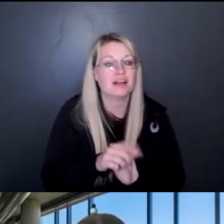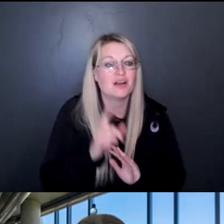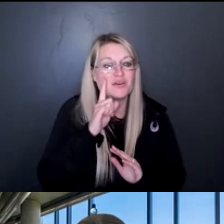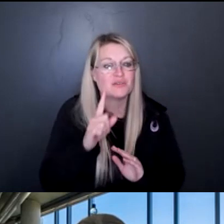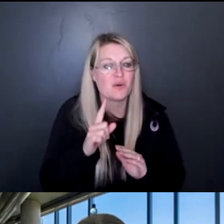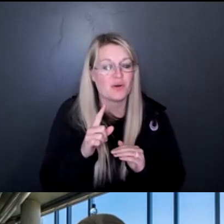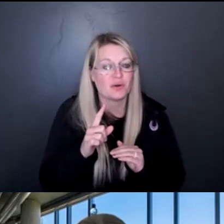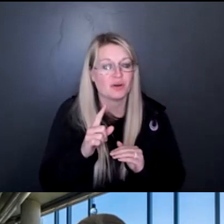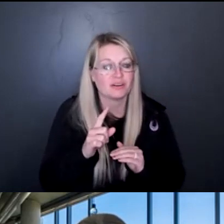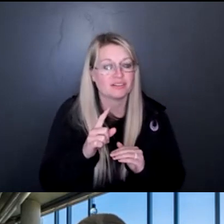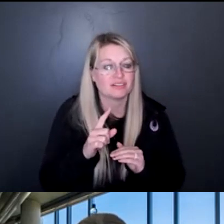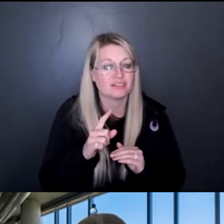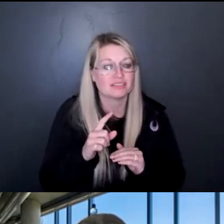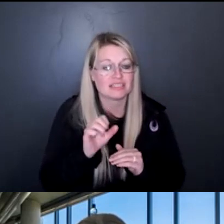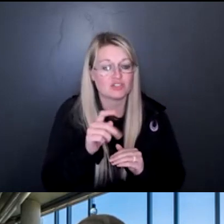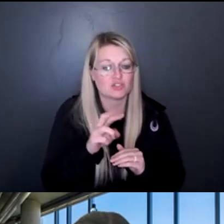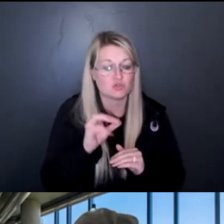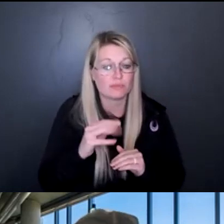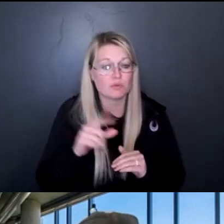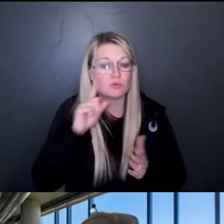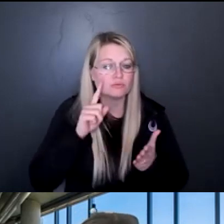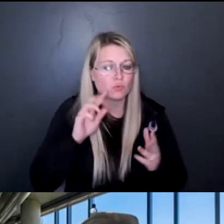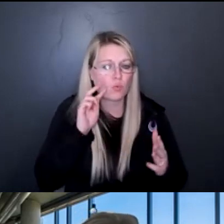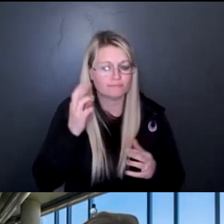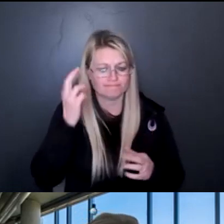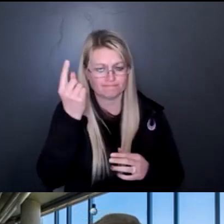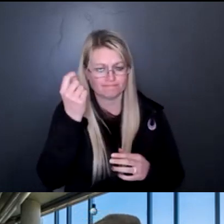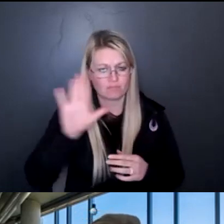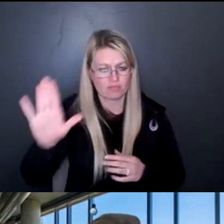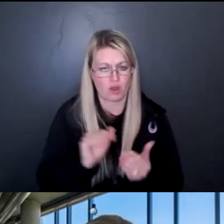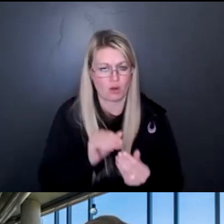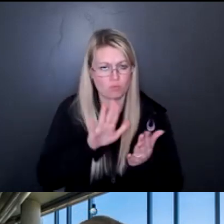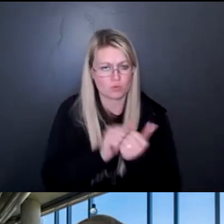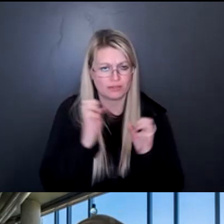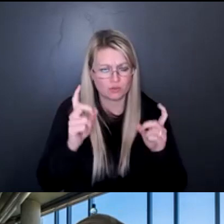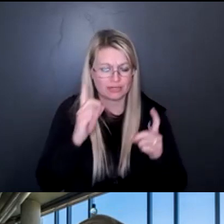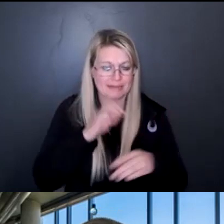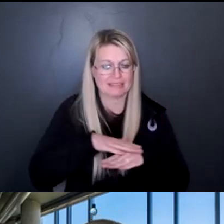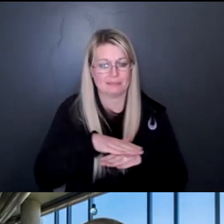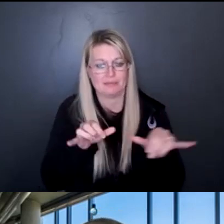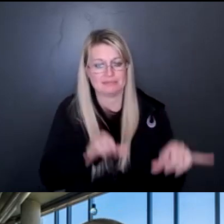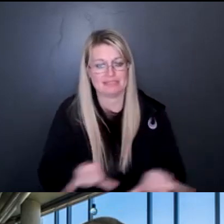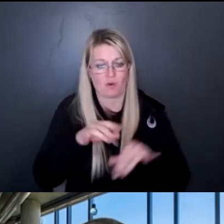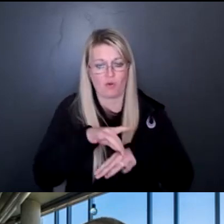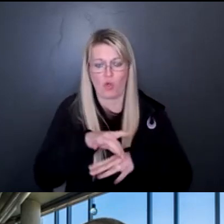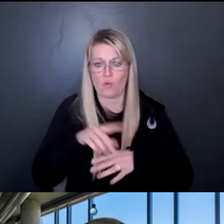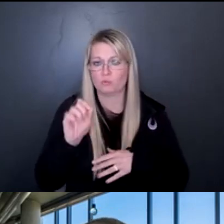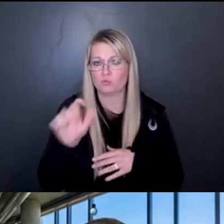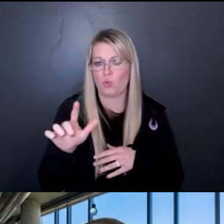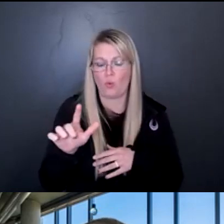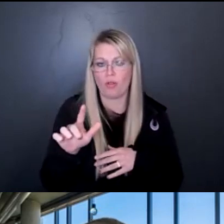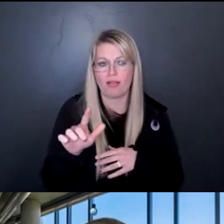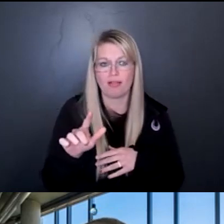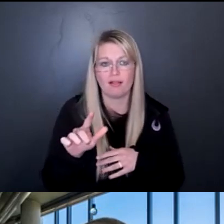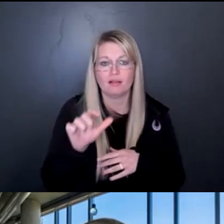mainstream, and institutionalize the approach to inclusive education. I mean, the minimum standards are a global tool, are not a binding